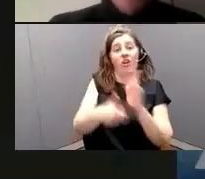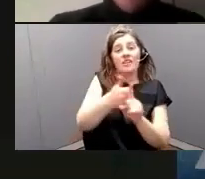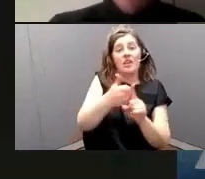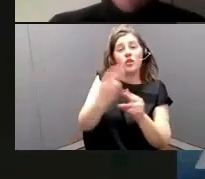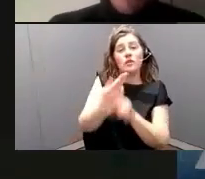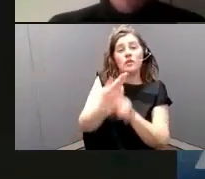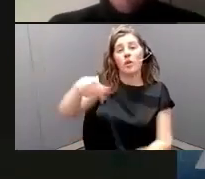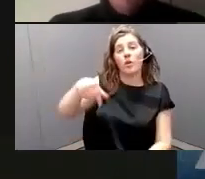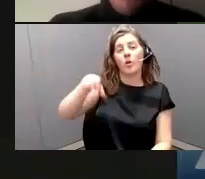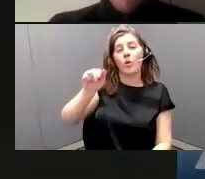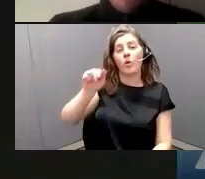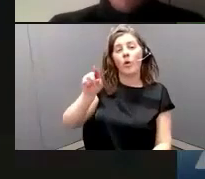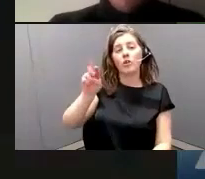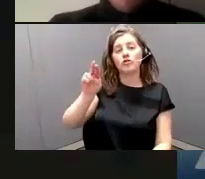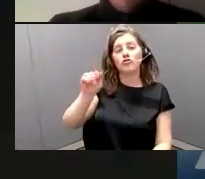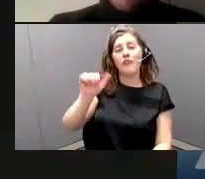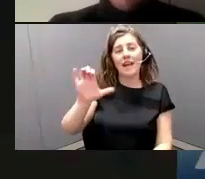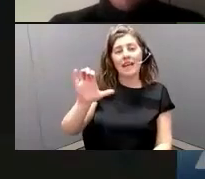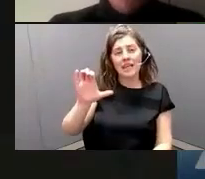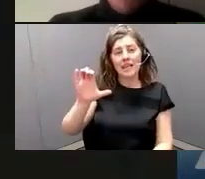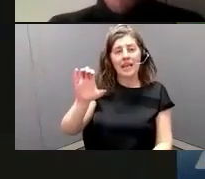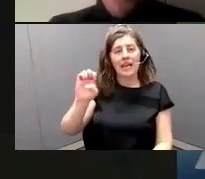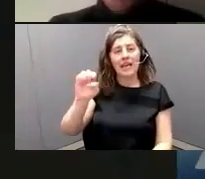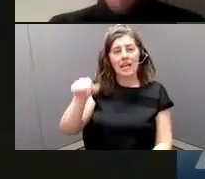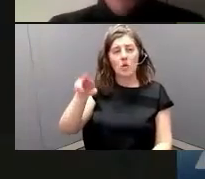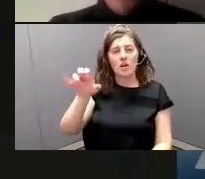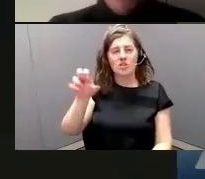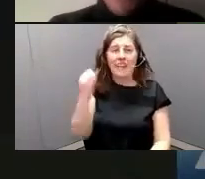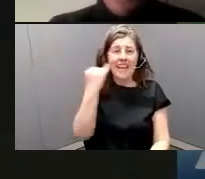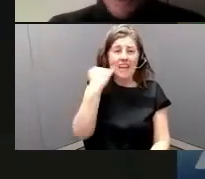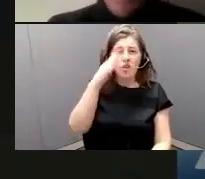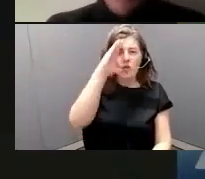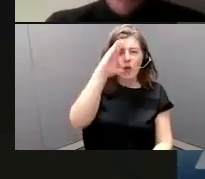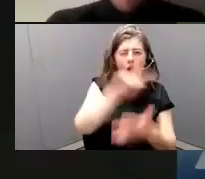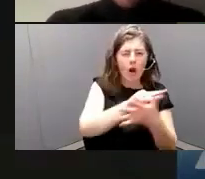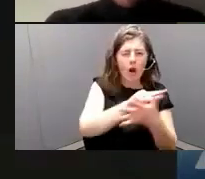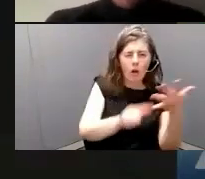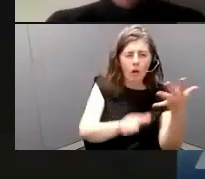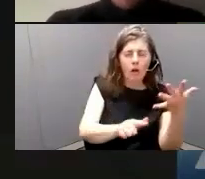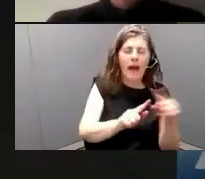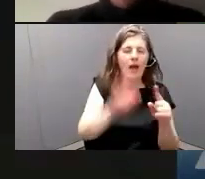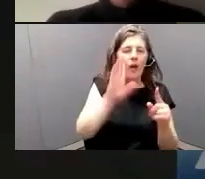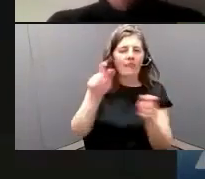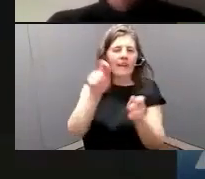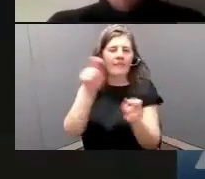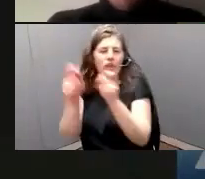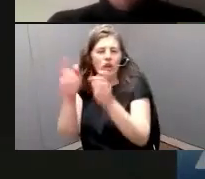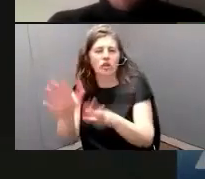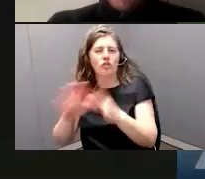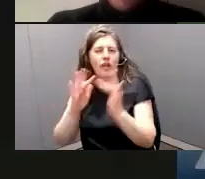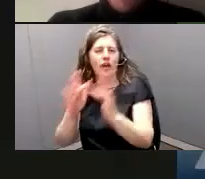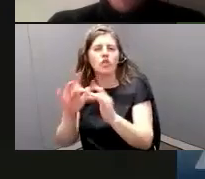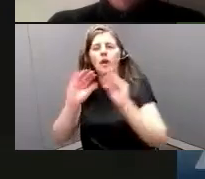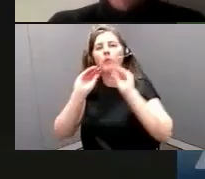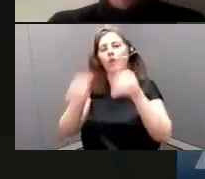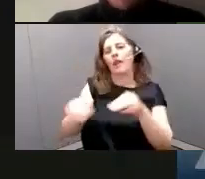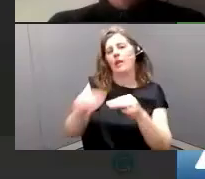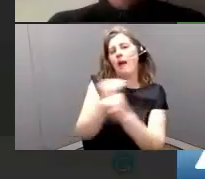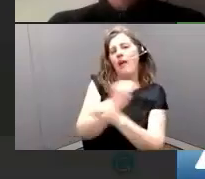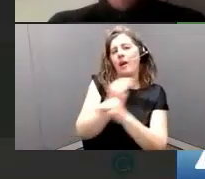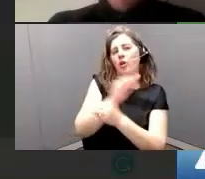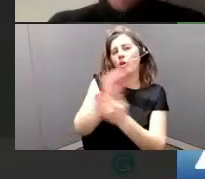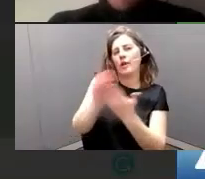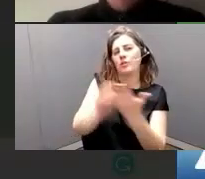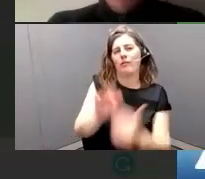you know LaTeX, or I know there are converters online, you can do mathematical notation here and just